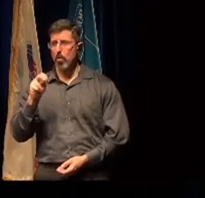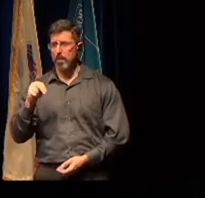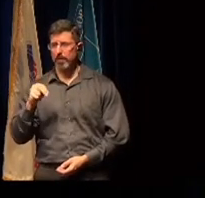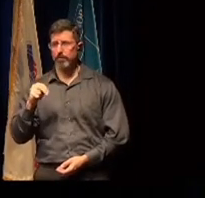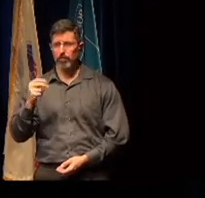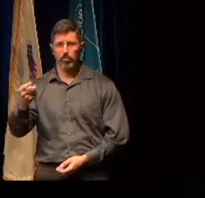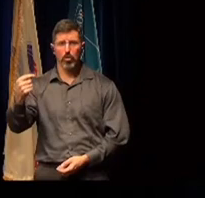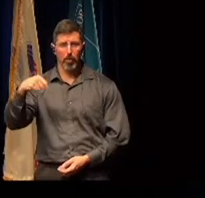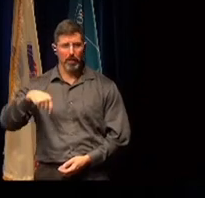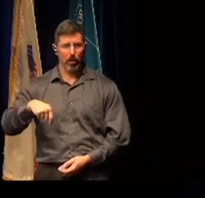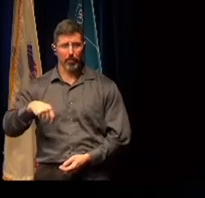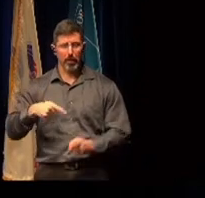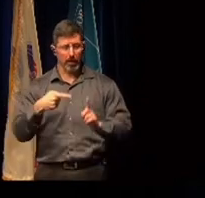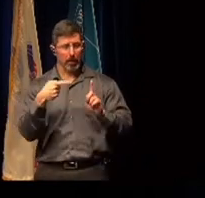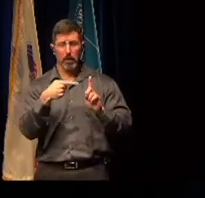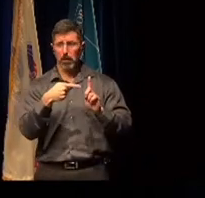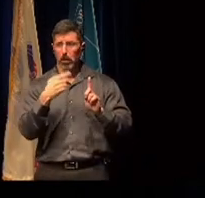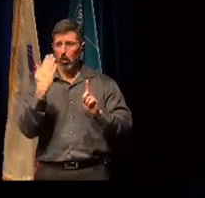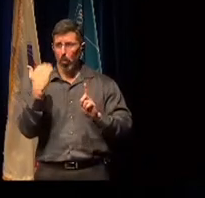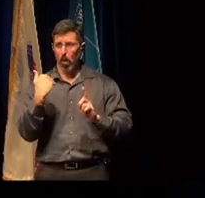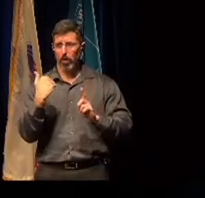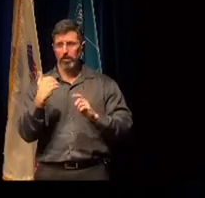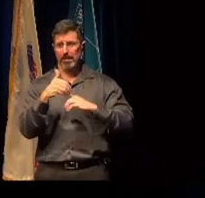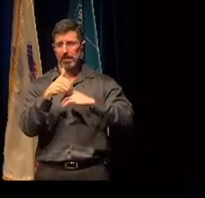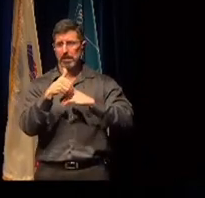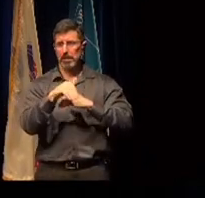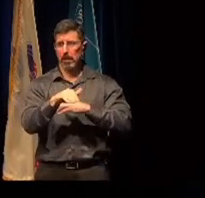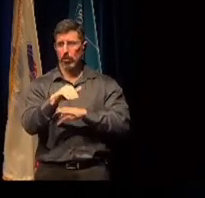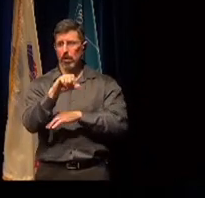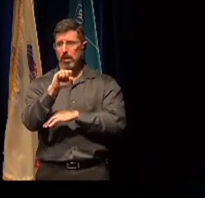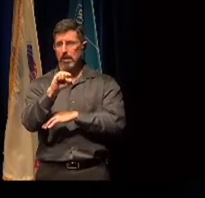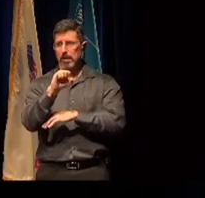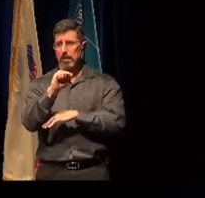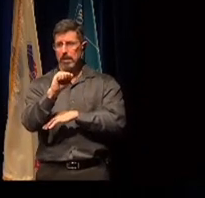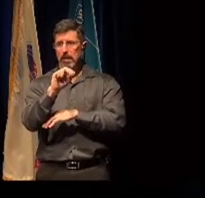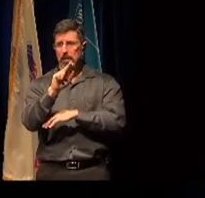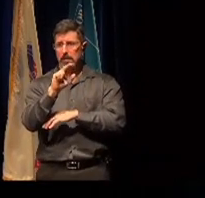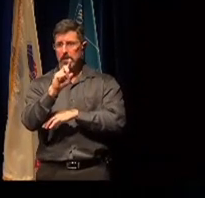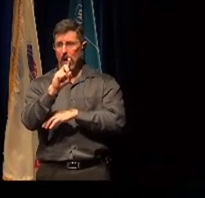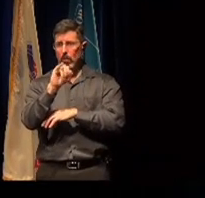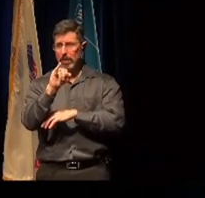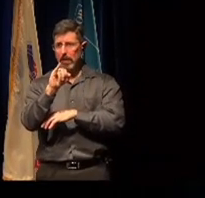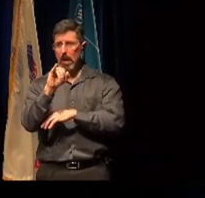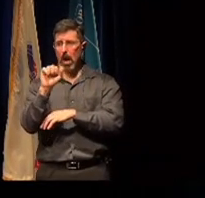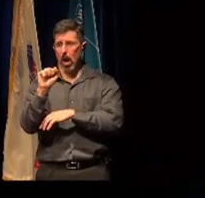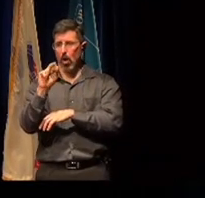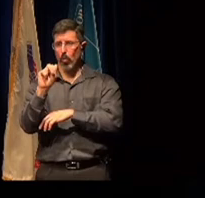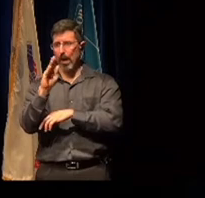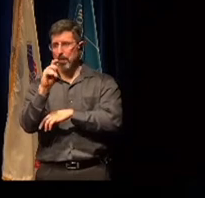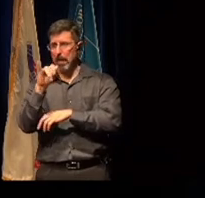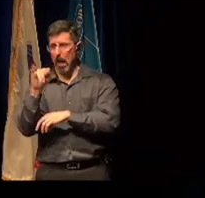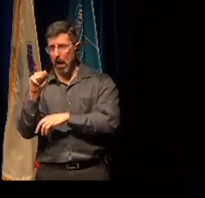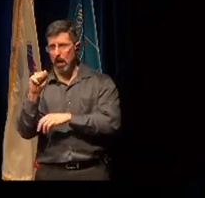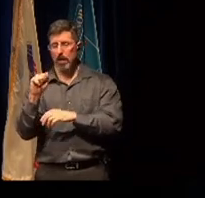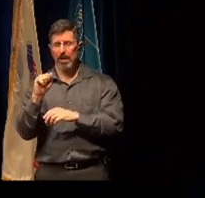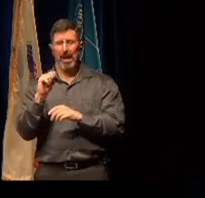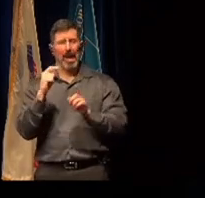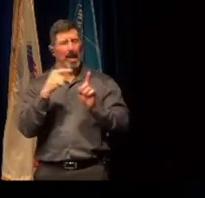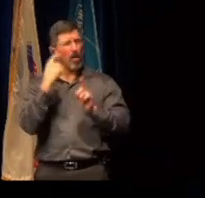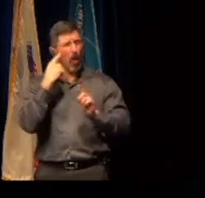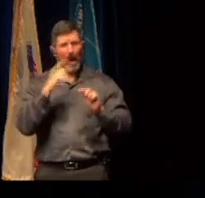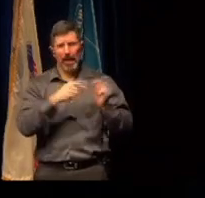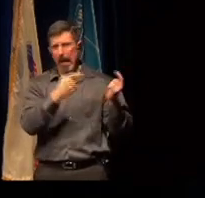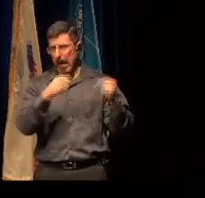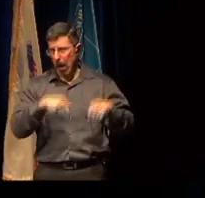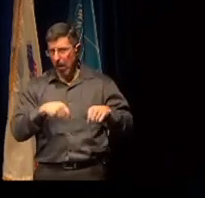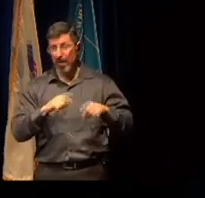He was deployed to Saudi Arabia, and Gary had asked him to come, and he said, "I don't think he can make it," and the Lord worked it all out for him to come